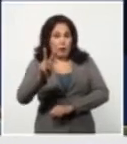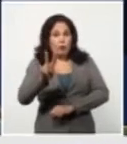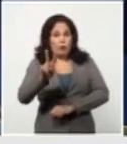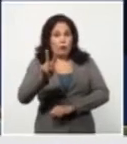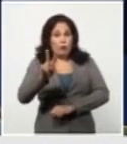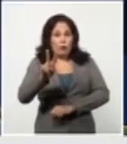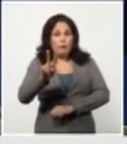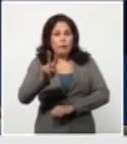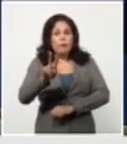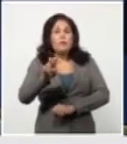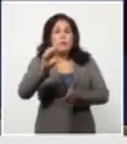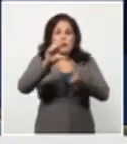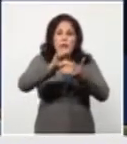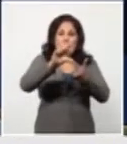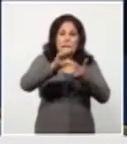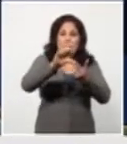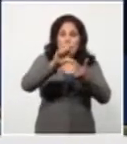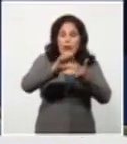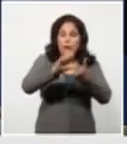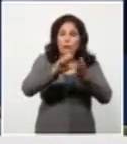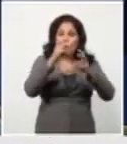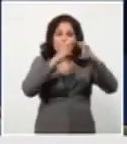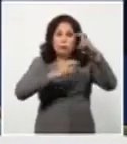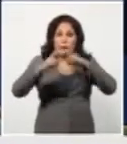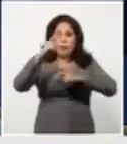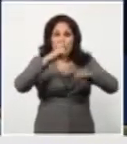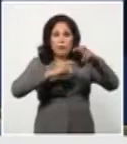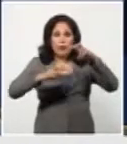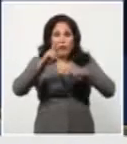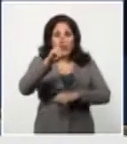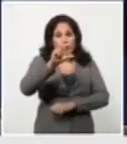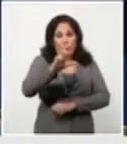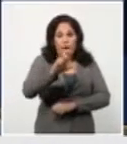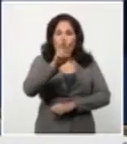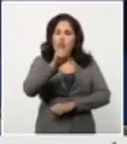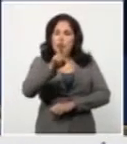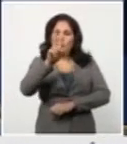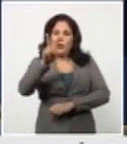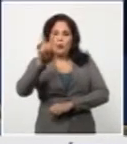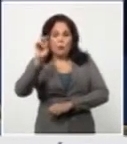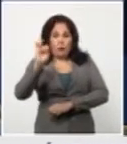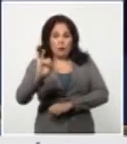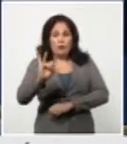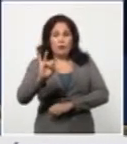Havana, 282. In Villa Clara's laboratory,